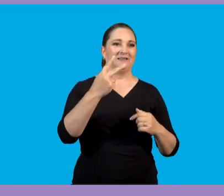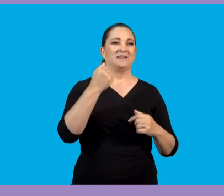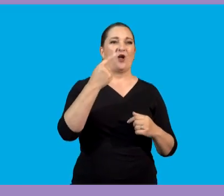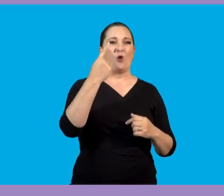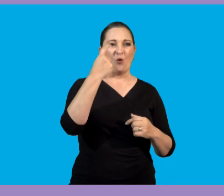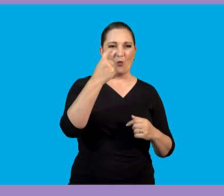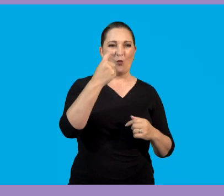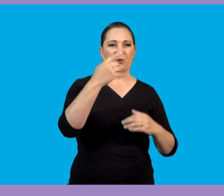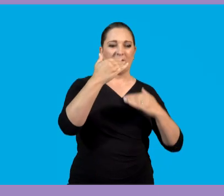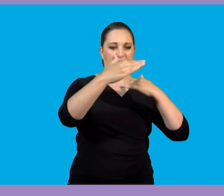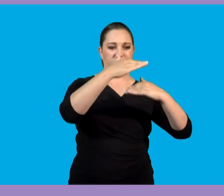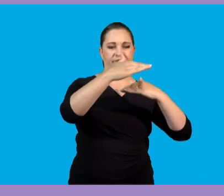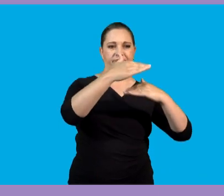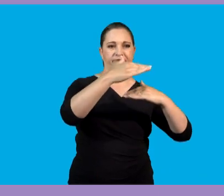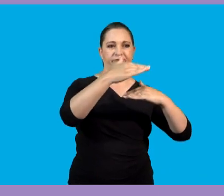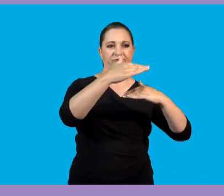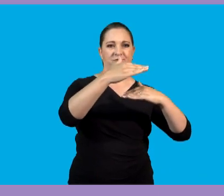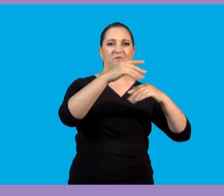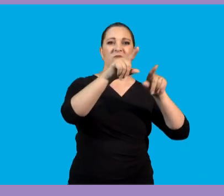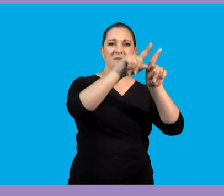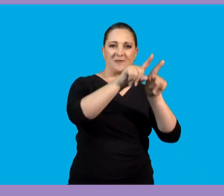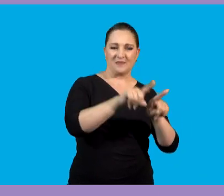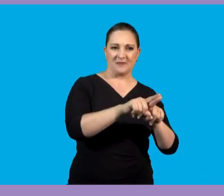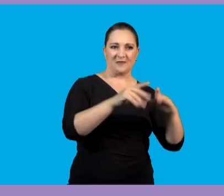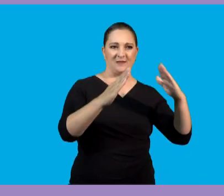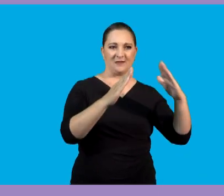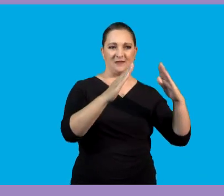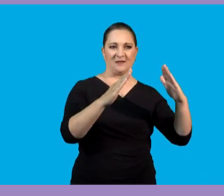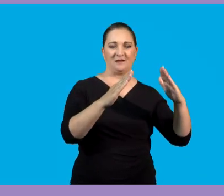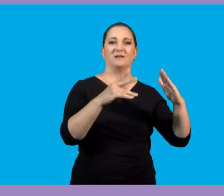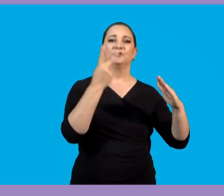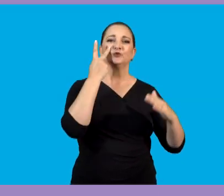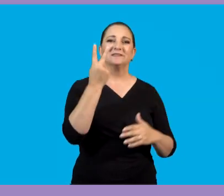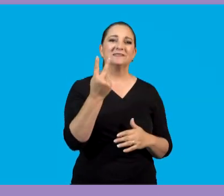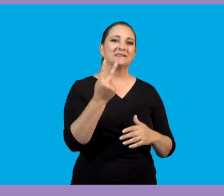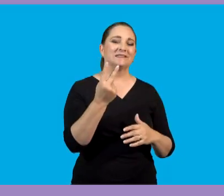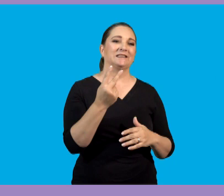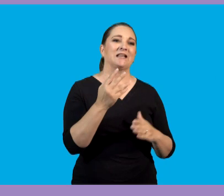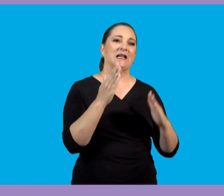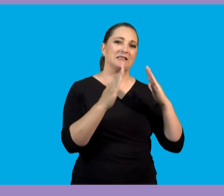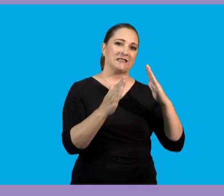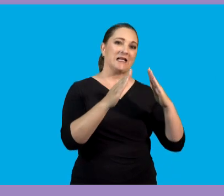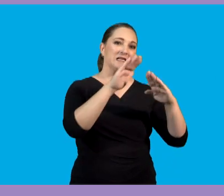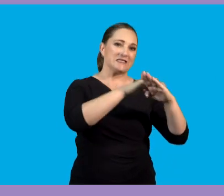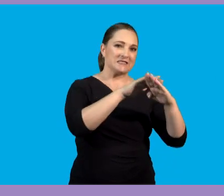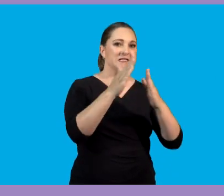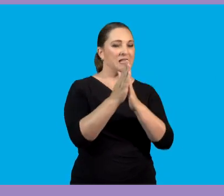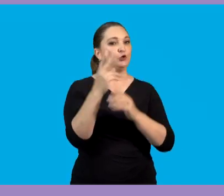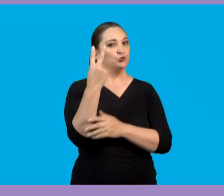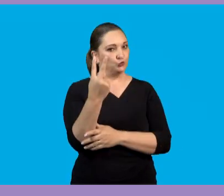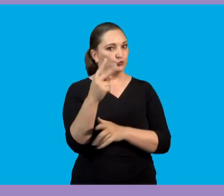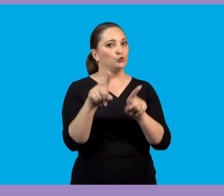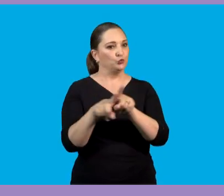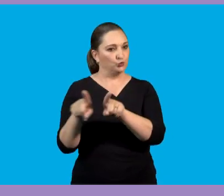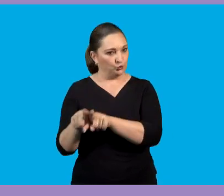are equal, and it's an isosceles trapezium because we can see that two of the sides are equal. So we have